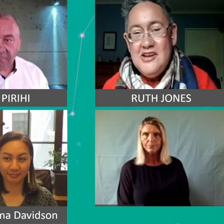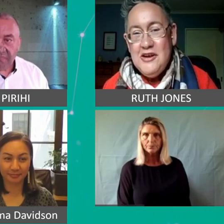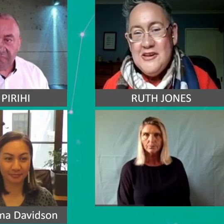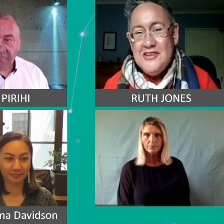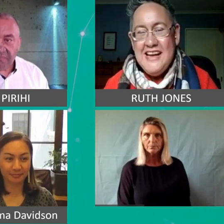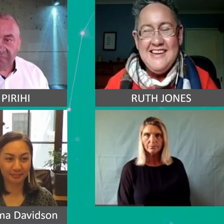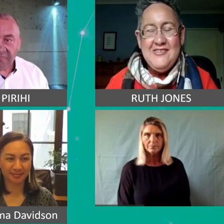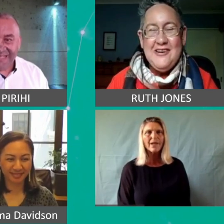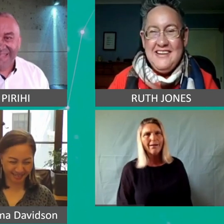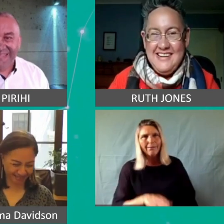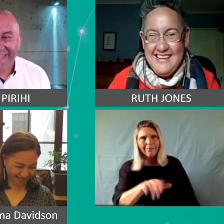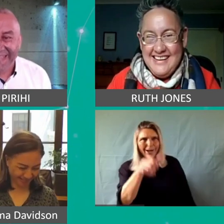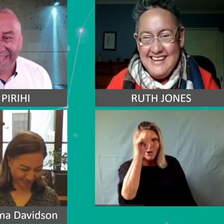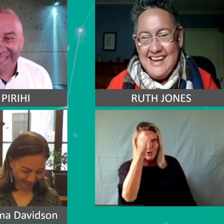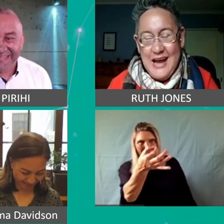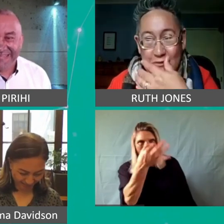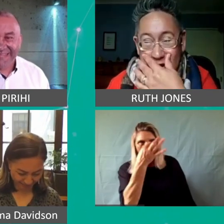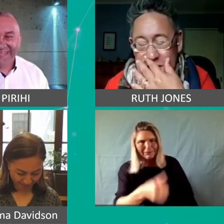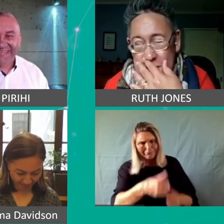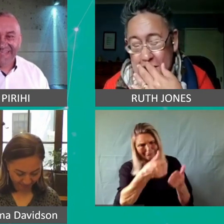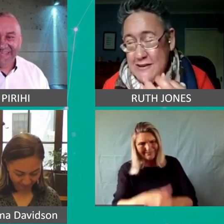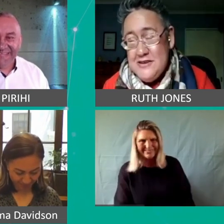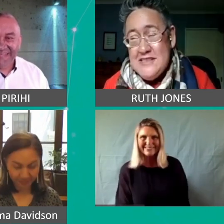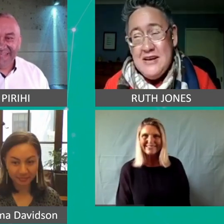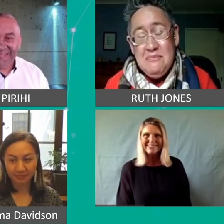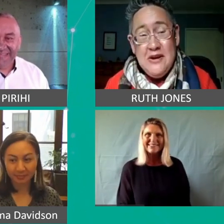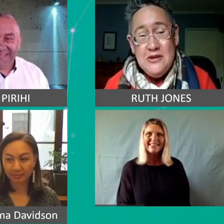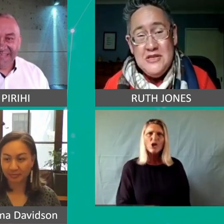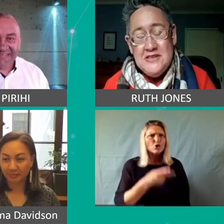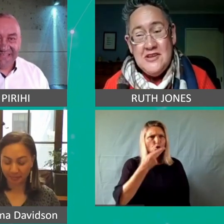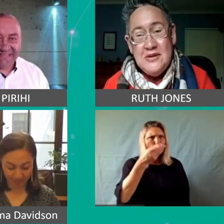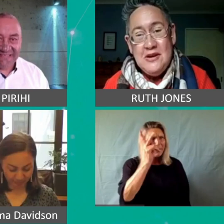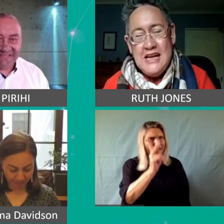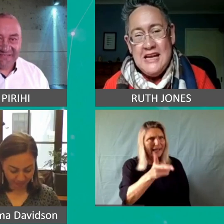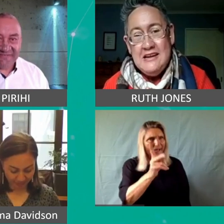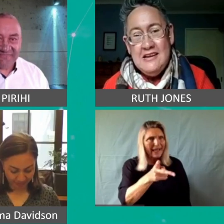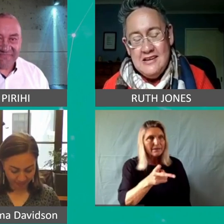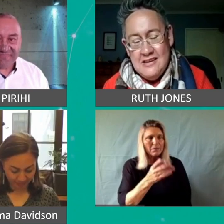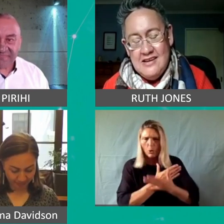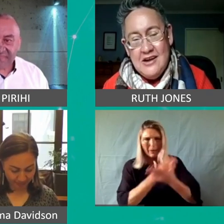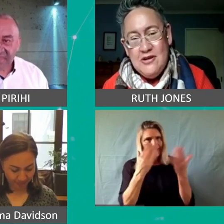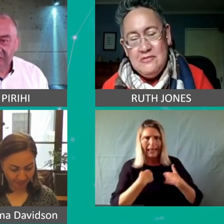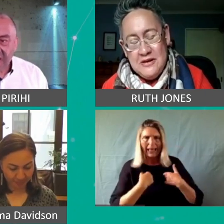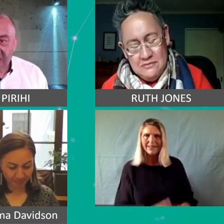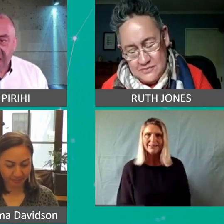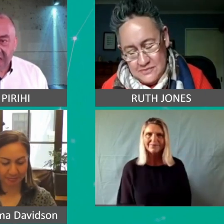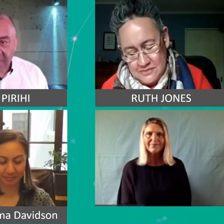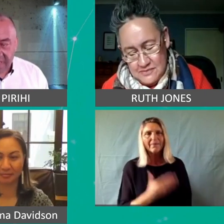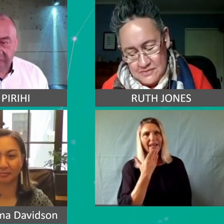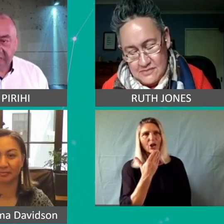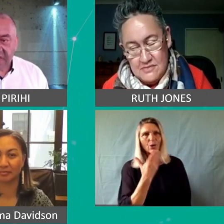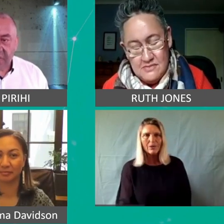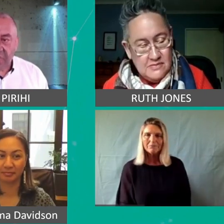I knew you were going to do that, Kilda. can you just repeat that first part of the question so that I'm really clear? Aroha mai. Aka